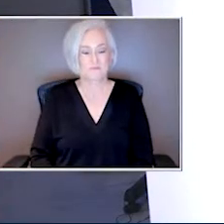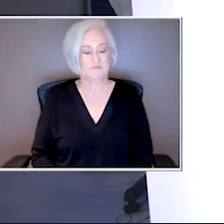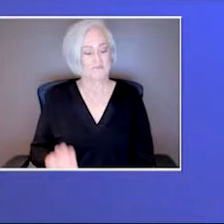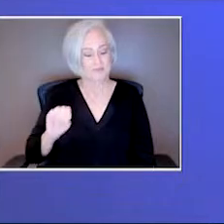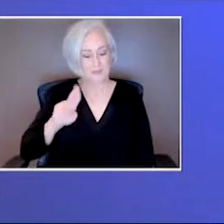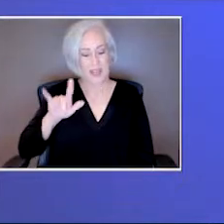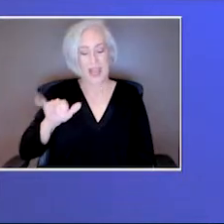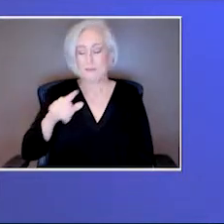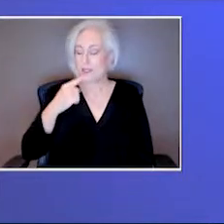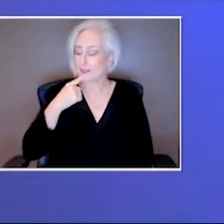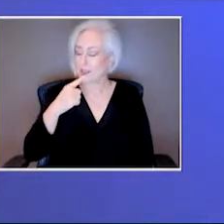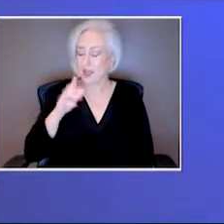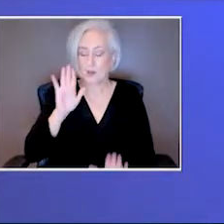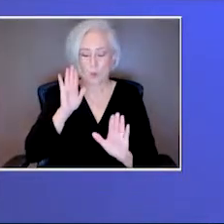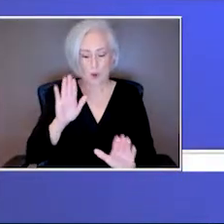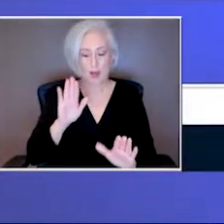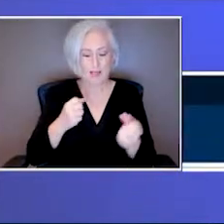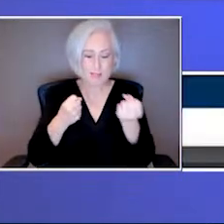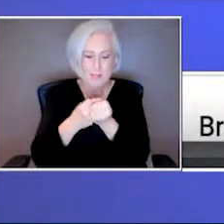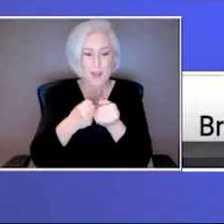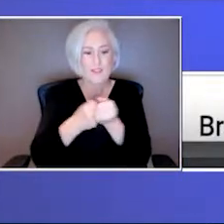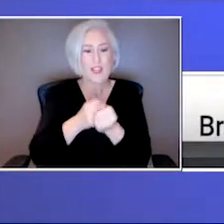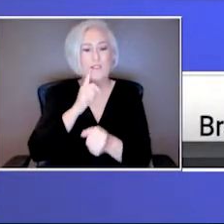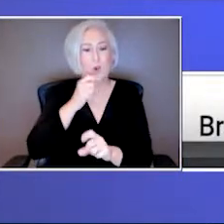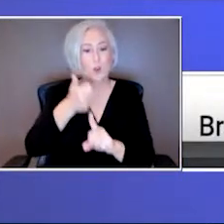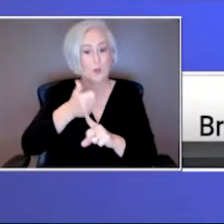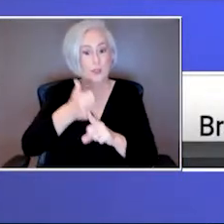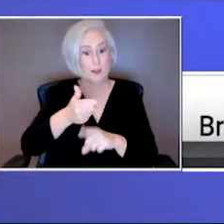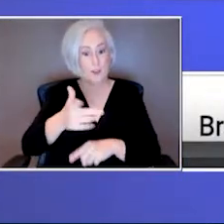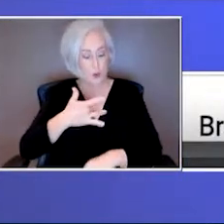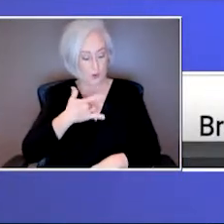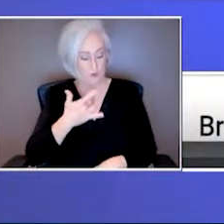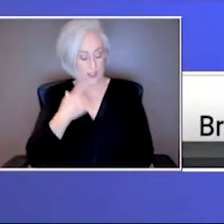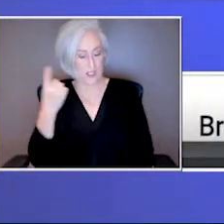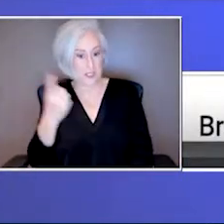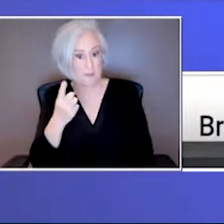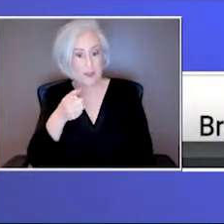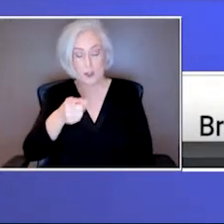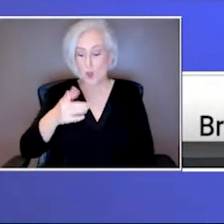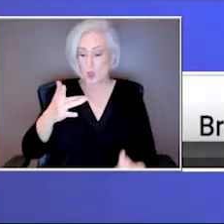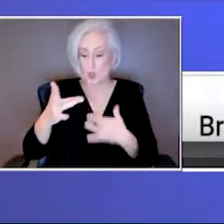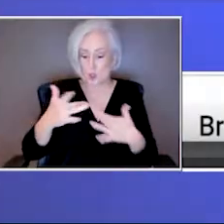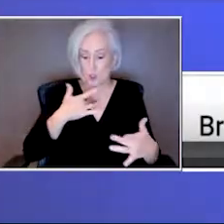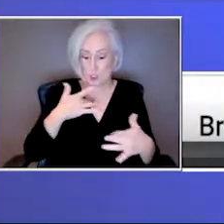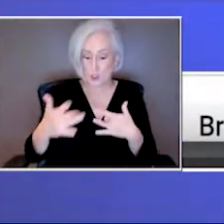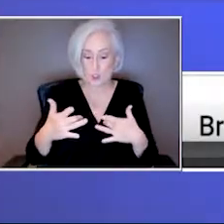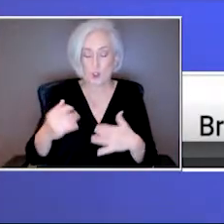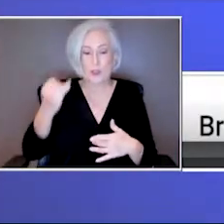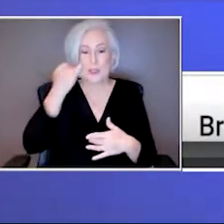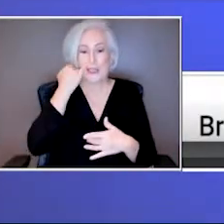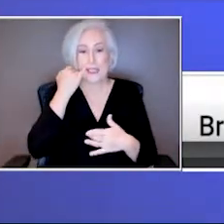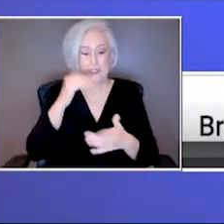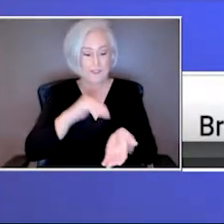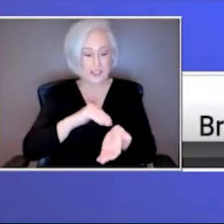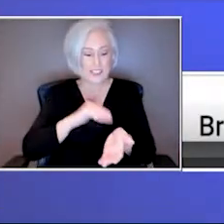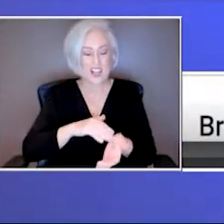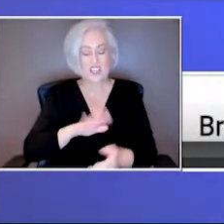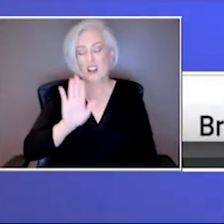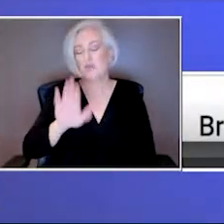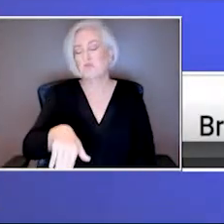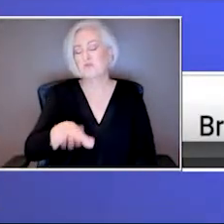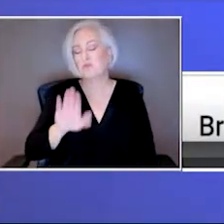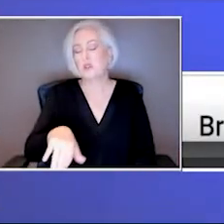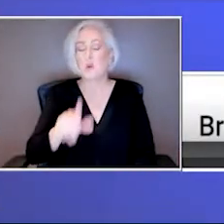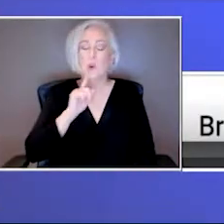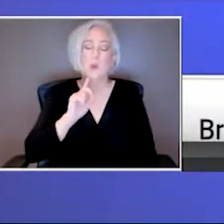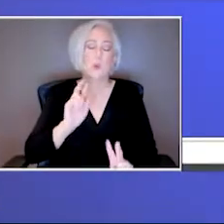Really advocate for yourself. If you feel something, if you're concerned, if a provider brushes it off or says, oh no, we'll just watch it. No, fight for yourself,